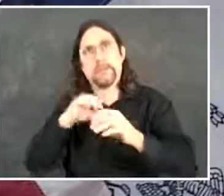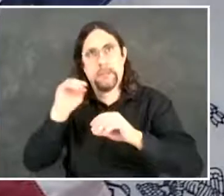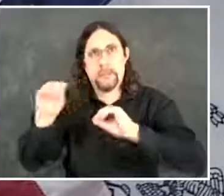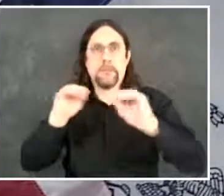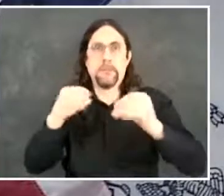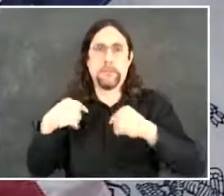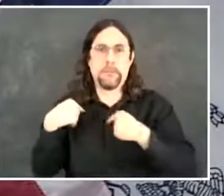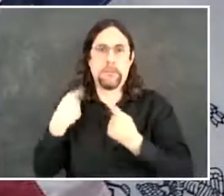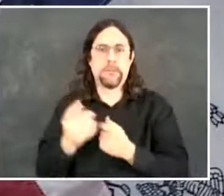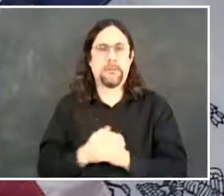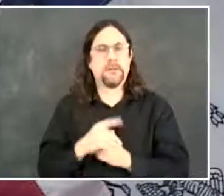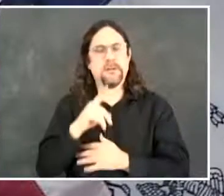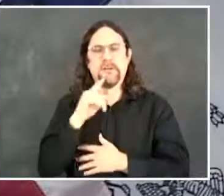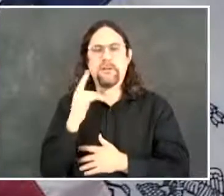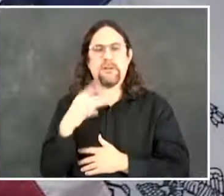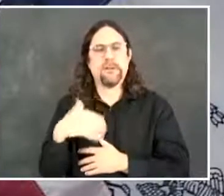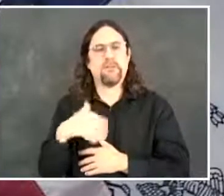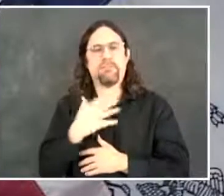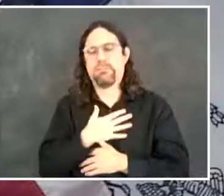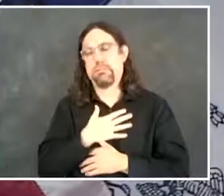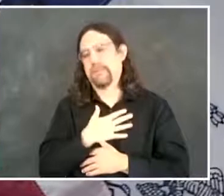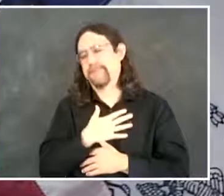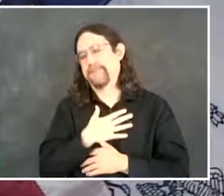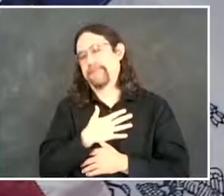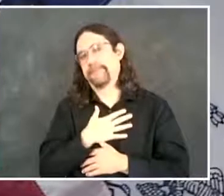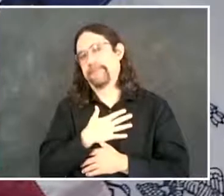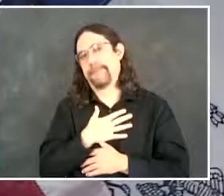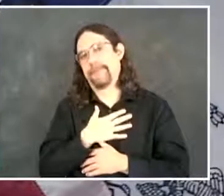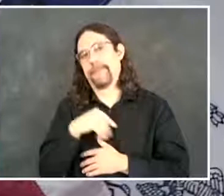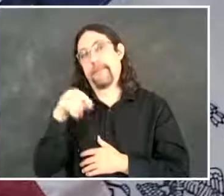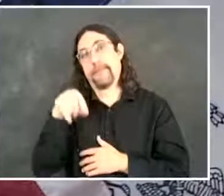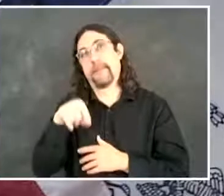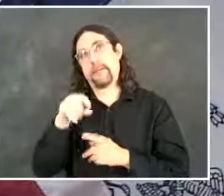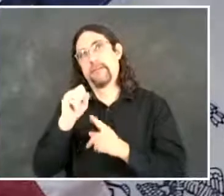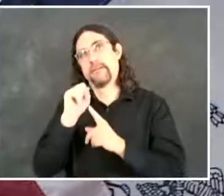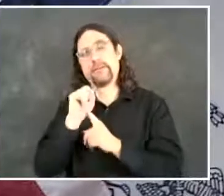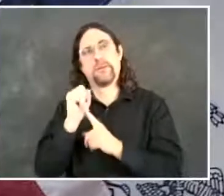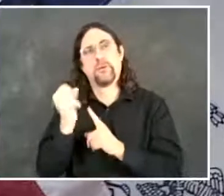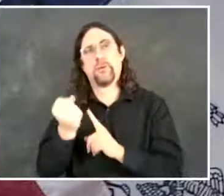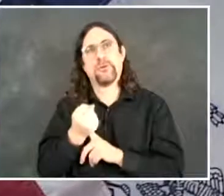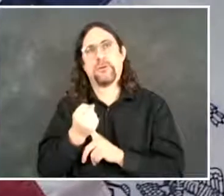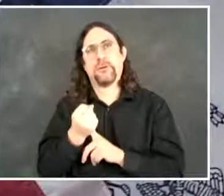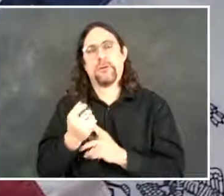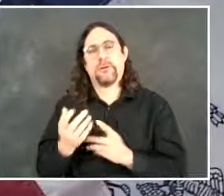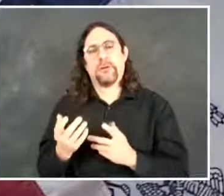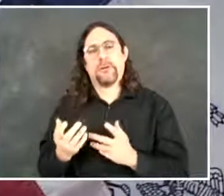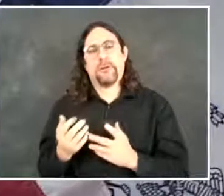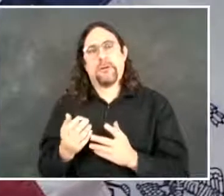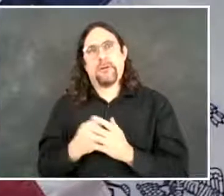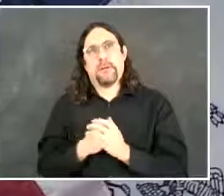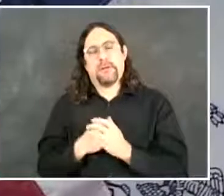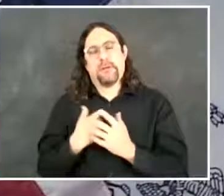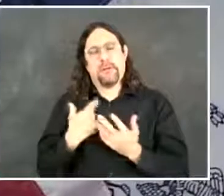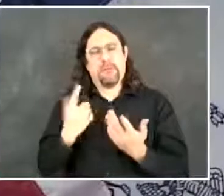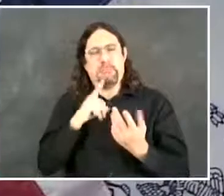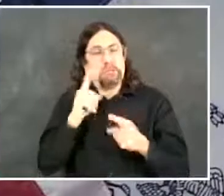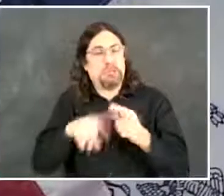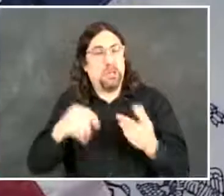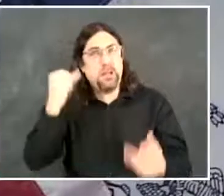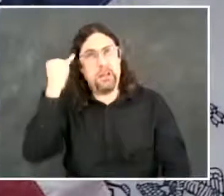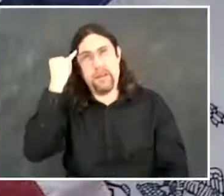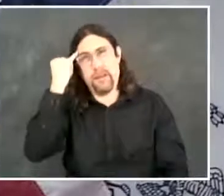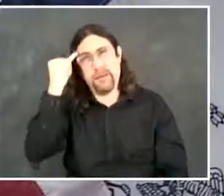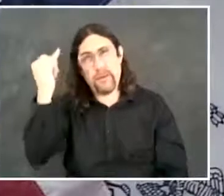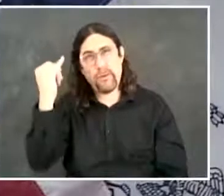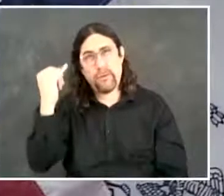it's an unestimable loss. I mean, it's just impossible to imagine so many people lost in one place. We all have to work together. It is